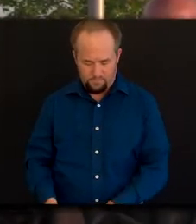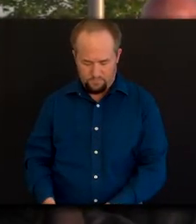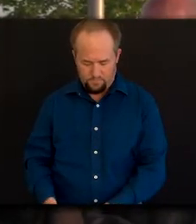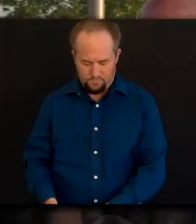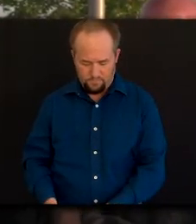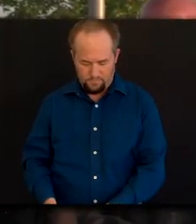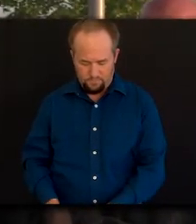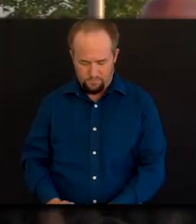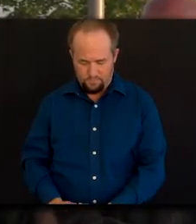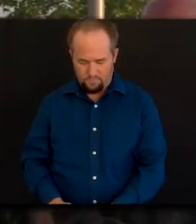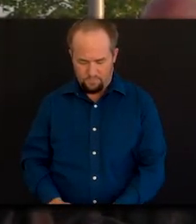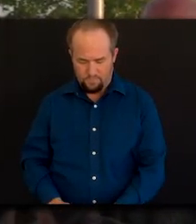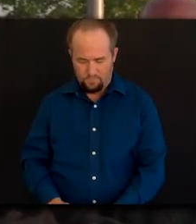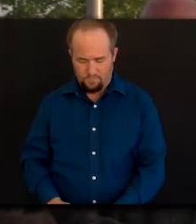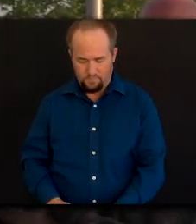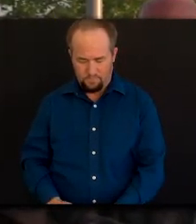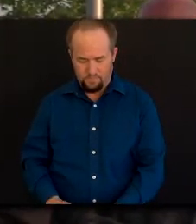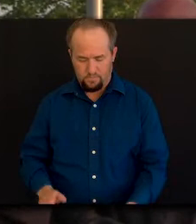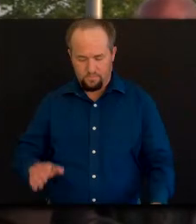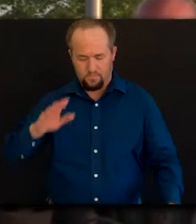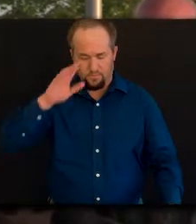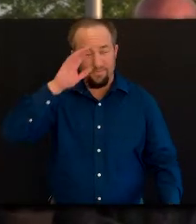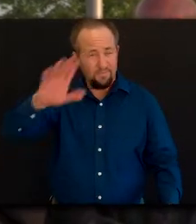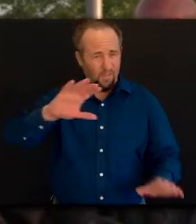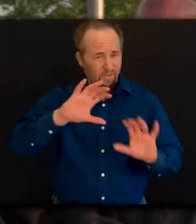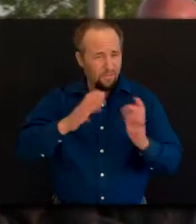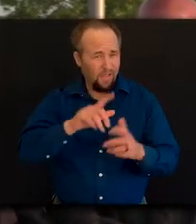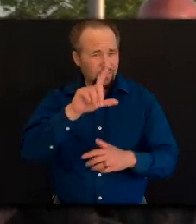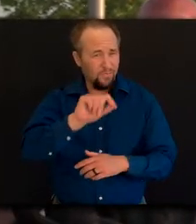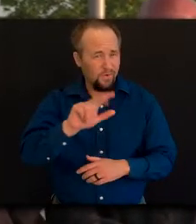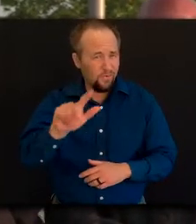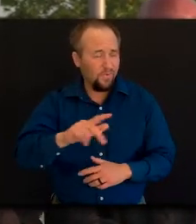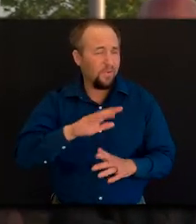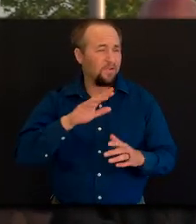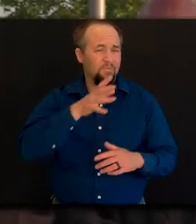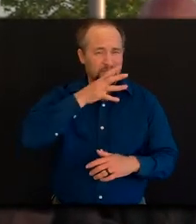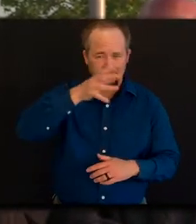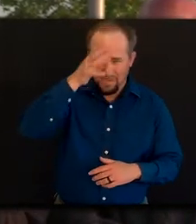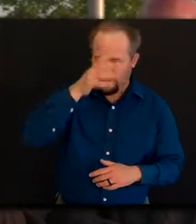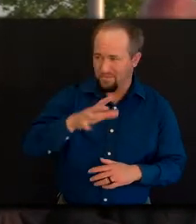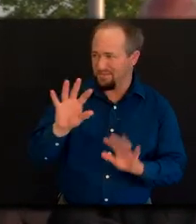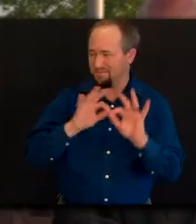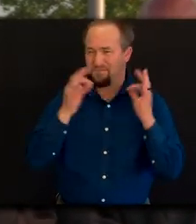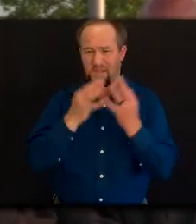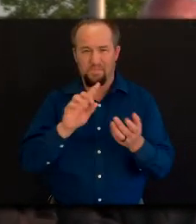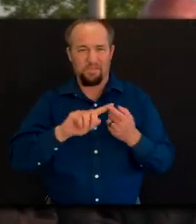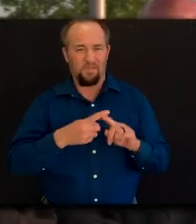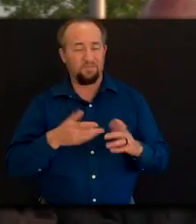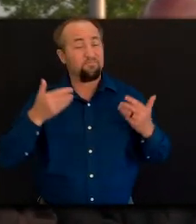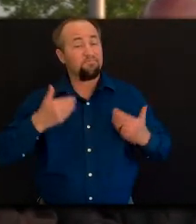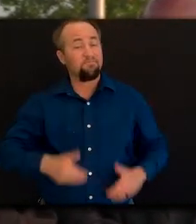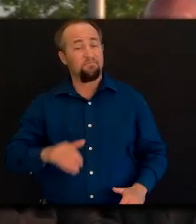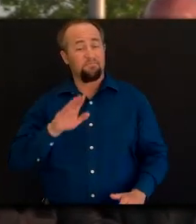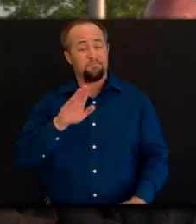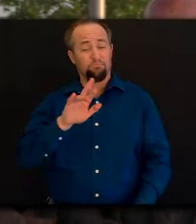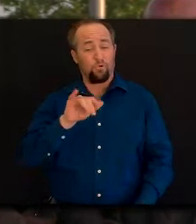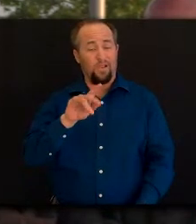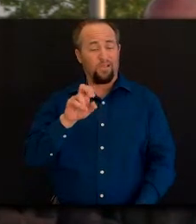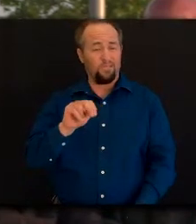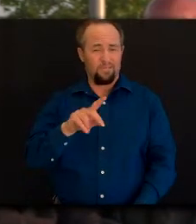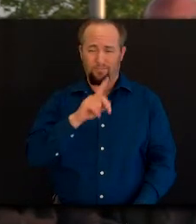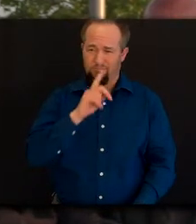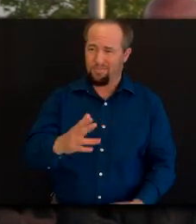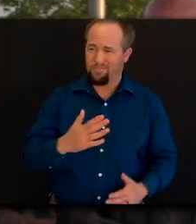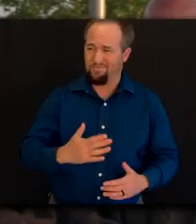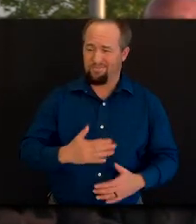Hello, class of 2023, parents, family, and friends. My name is Braden, and I am incredibly grateful